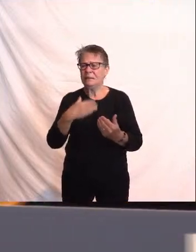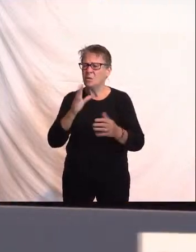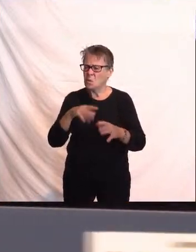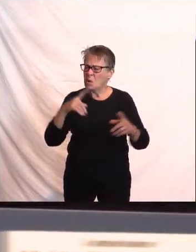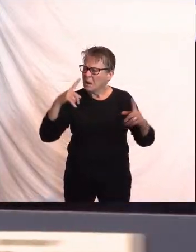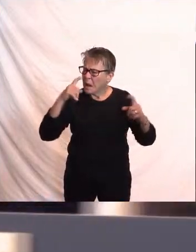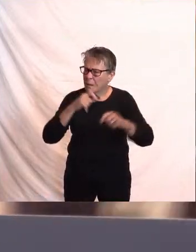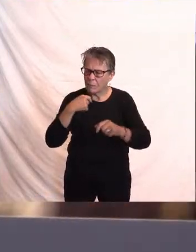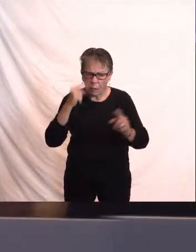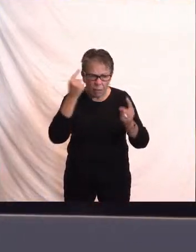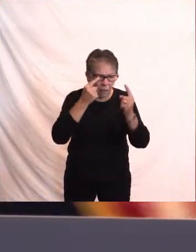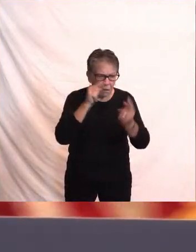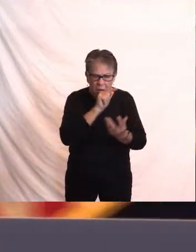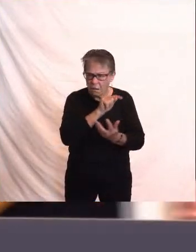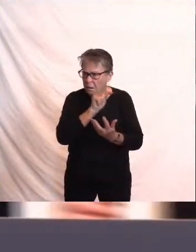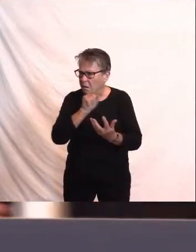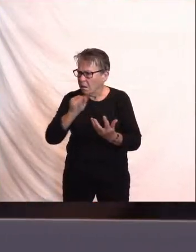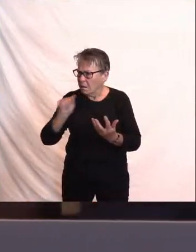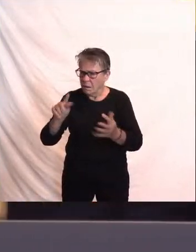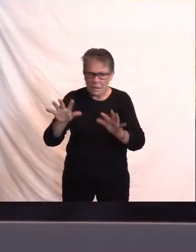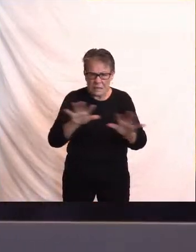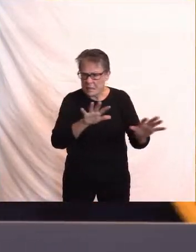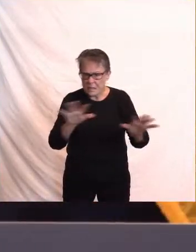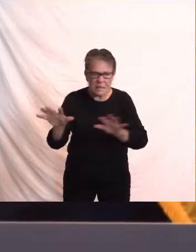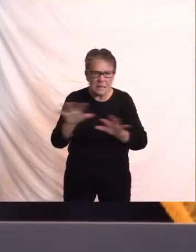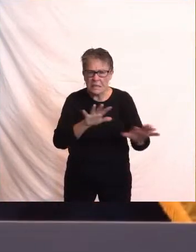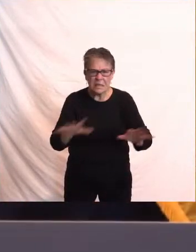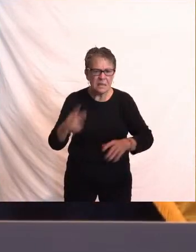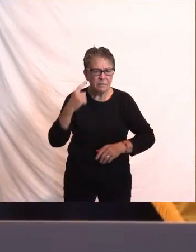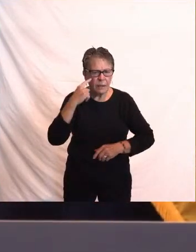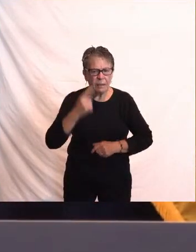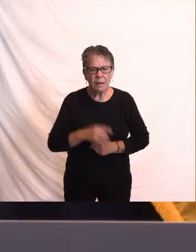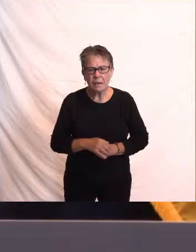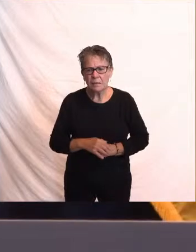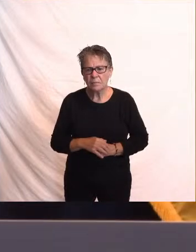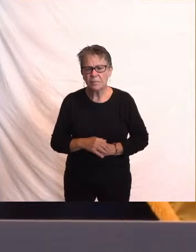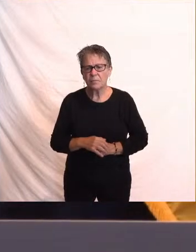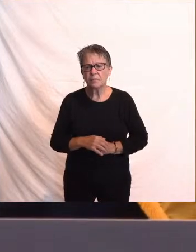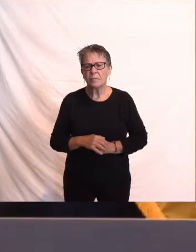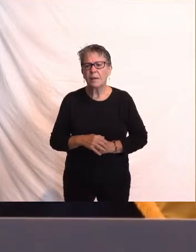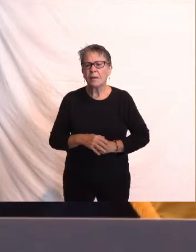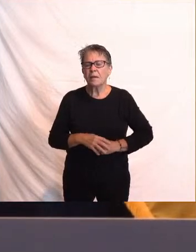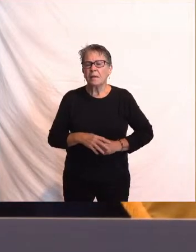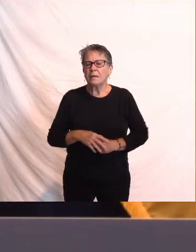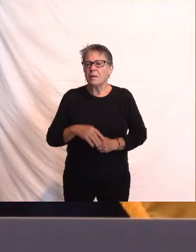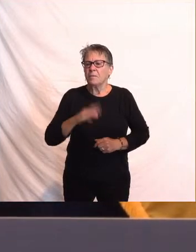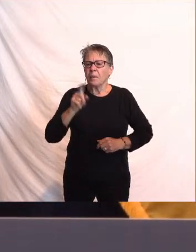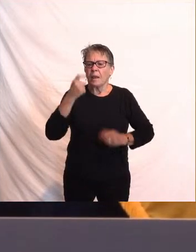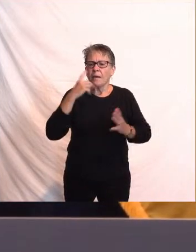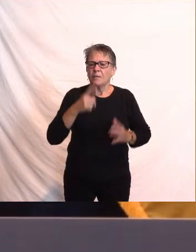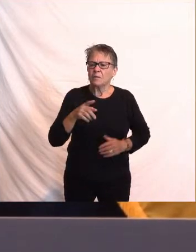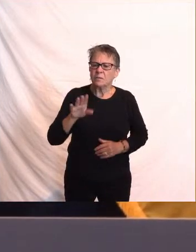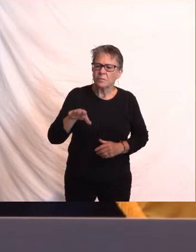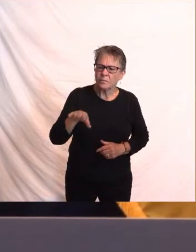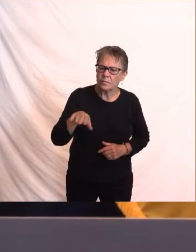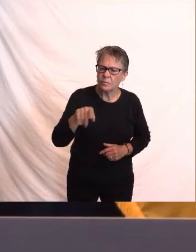And one factor which I didn't hit, which is worth underscoring, Pfizer has submitted data